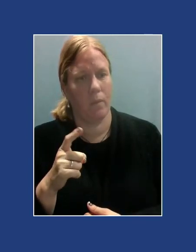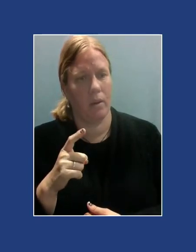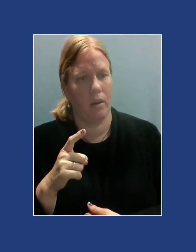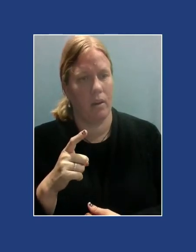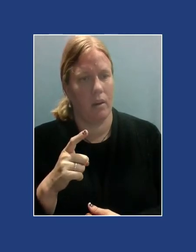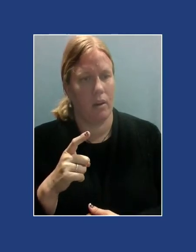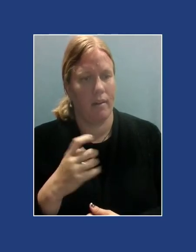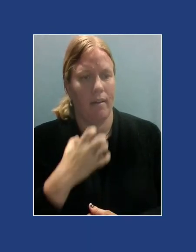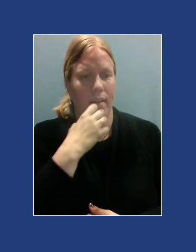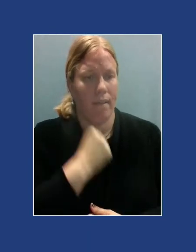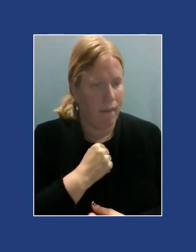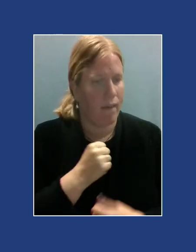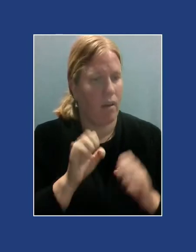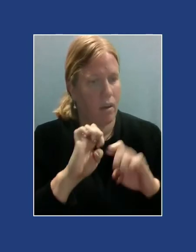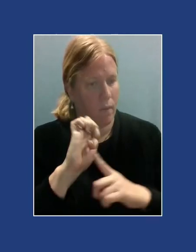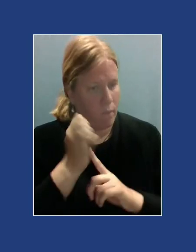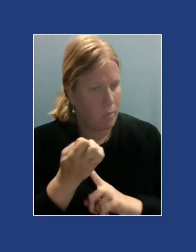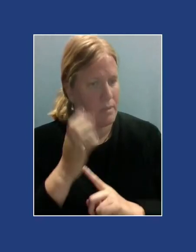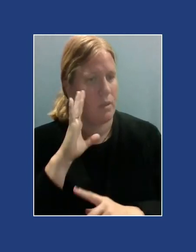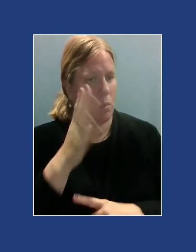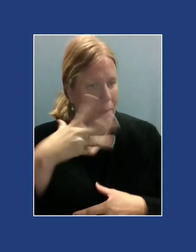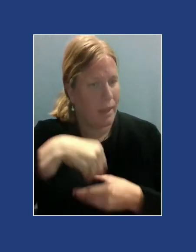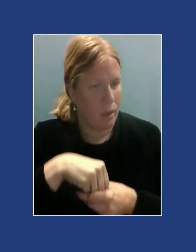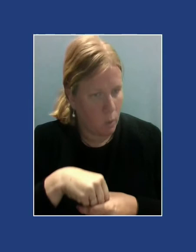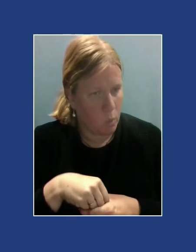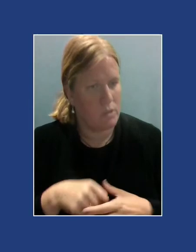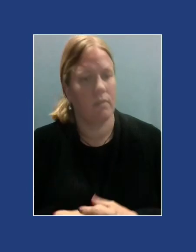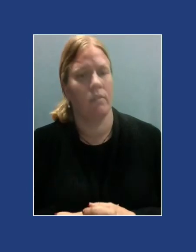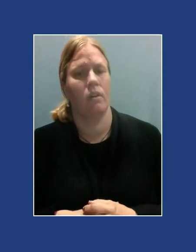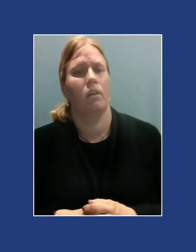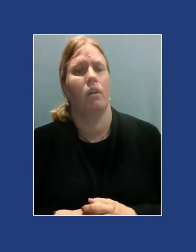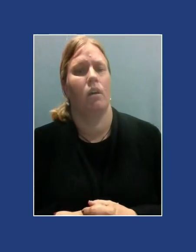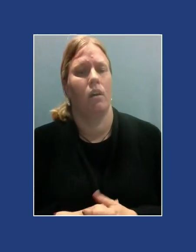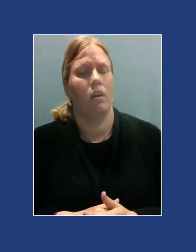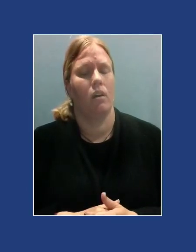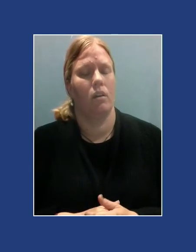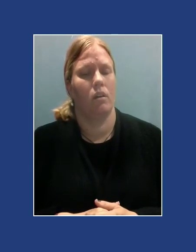care environments that are going to be inclusive and affirming in these ways. And